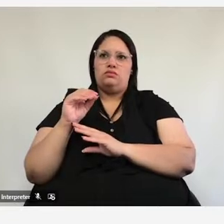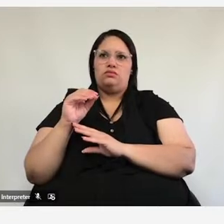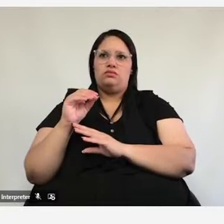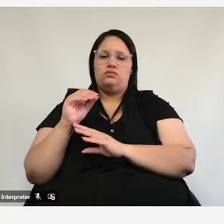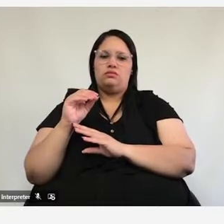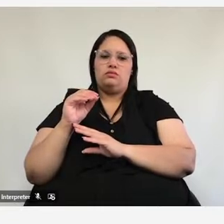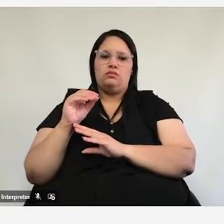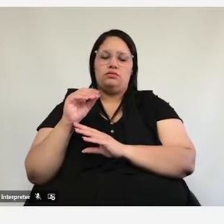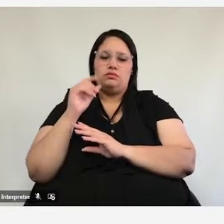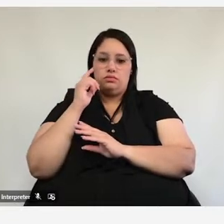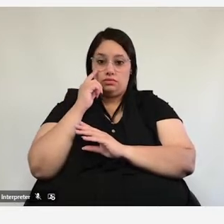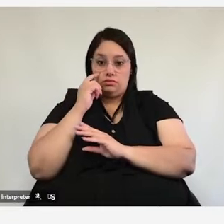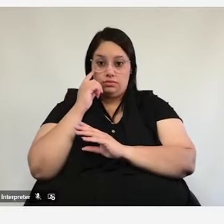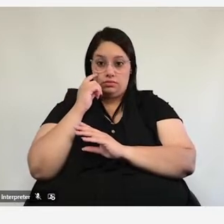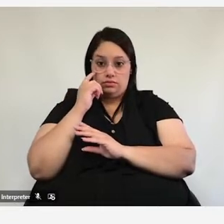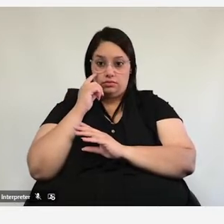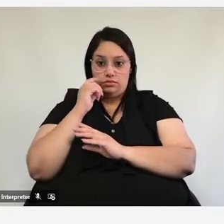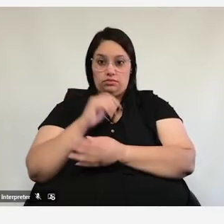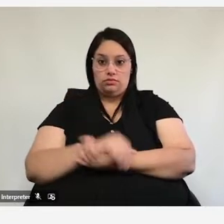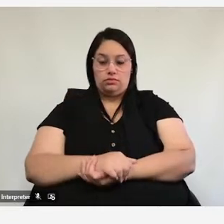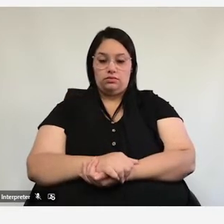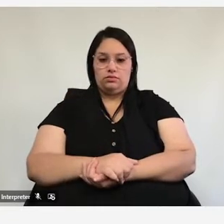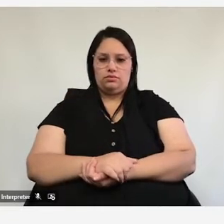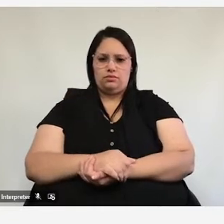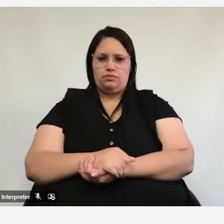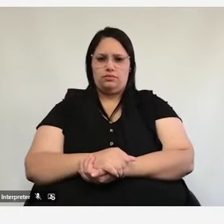kies om steeds van Herman.